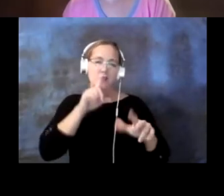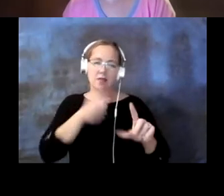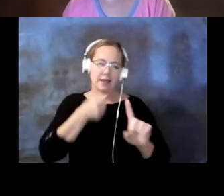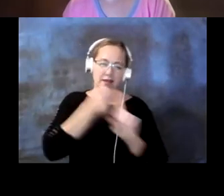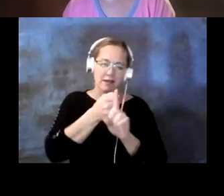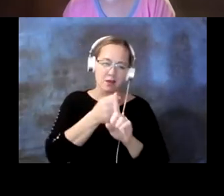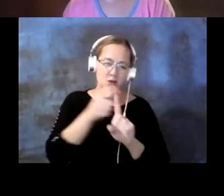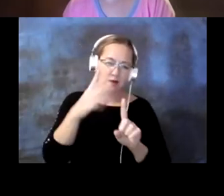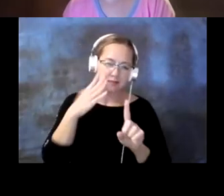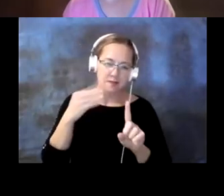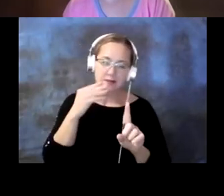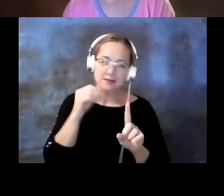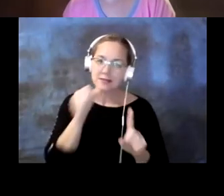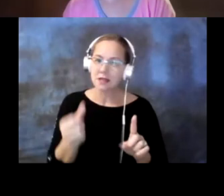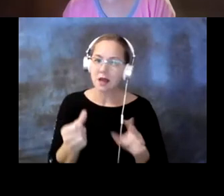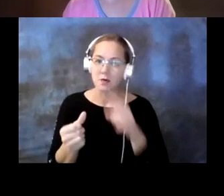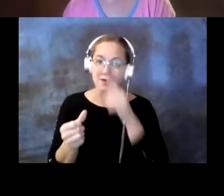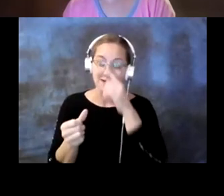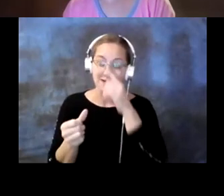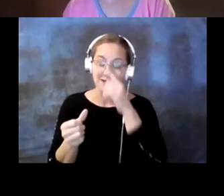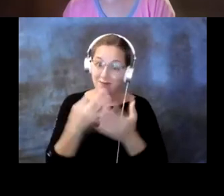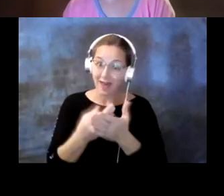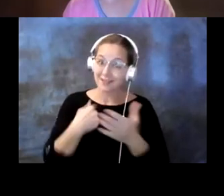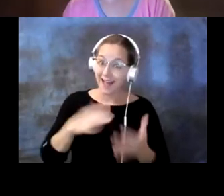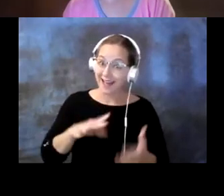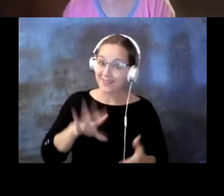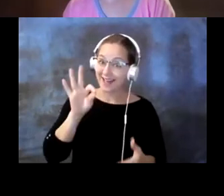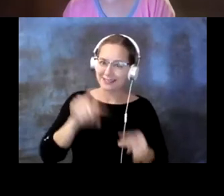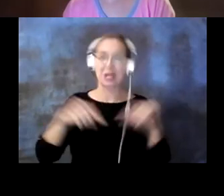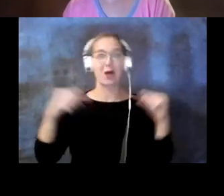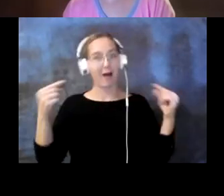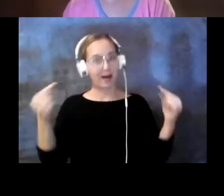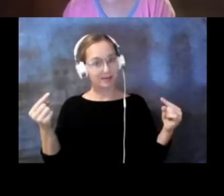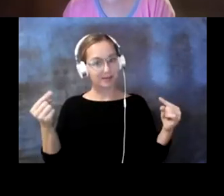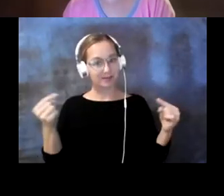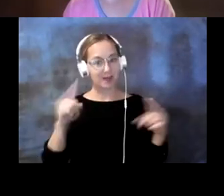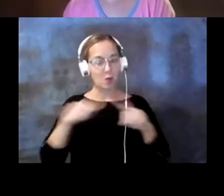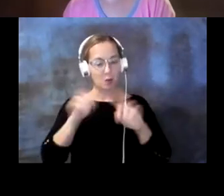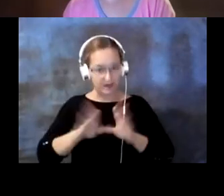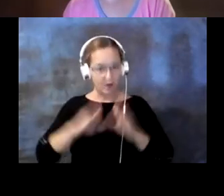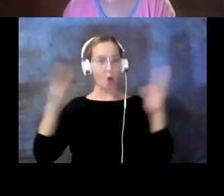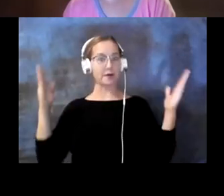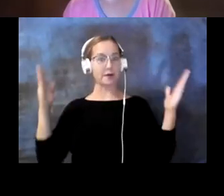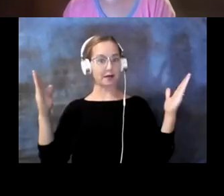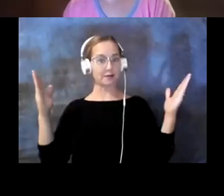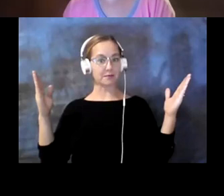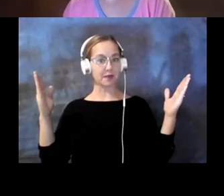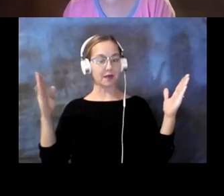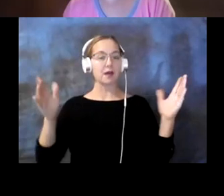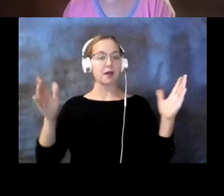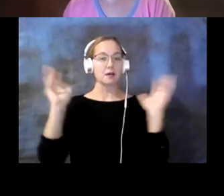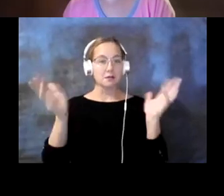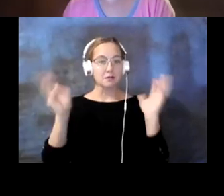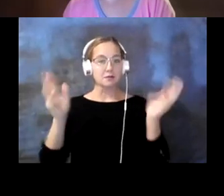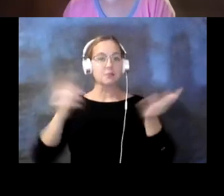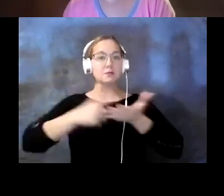your experience. In fact, I find it's the opposite. Once we've opened up about it and talked about it and opened